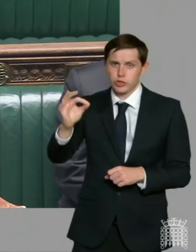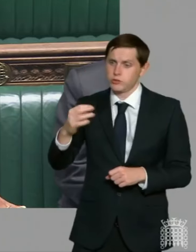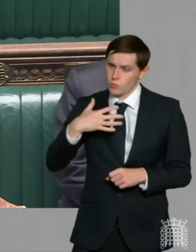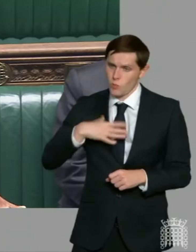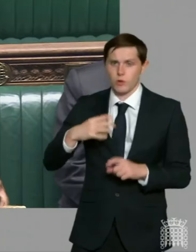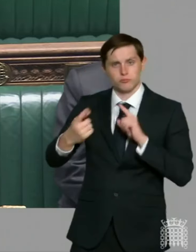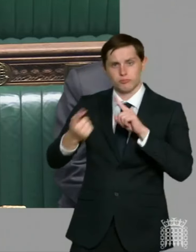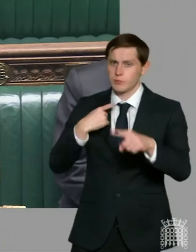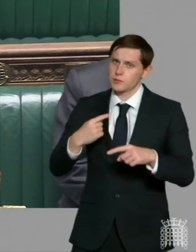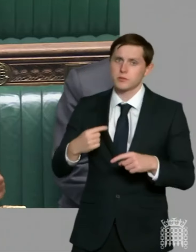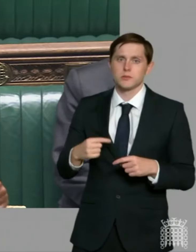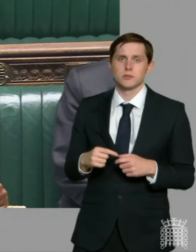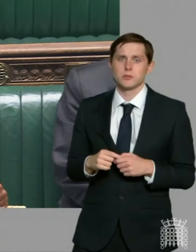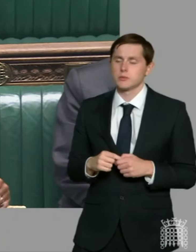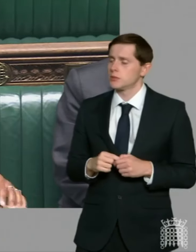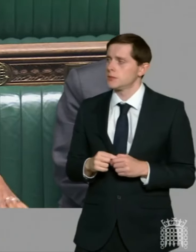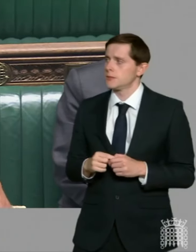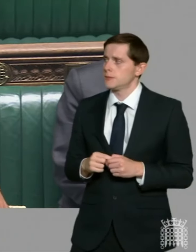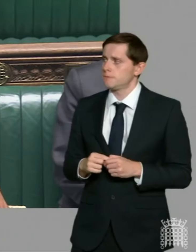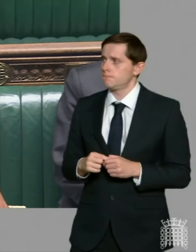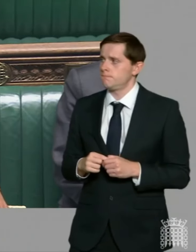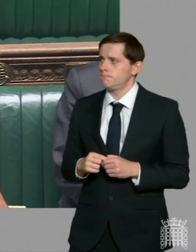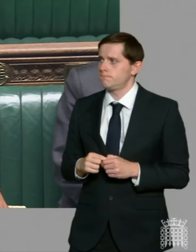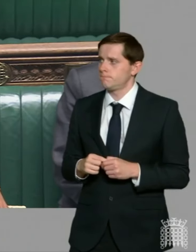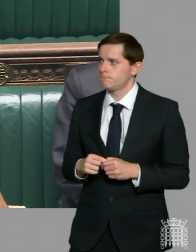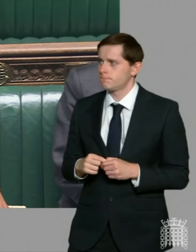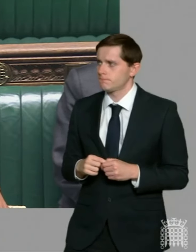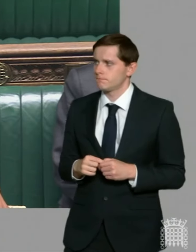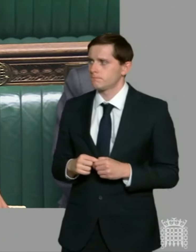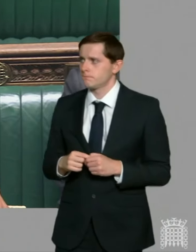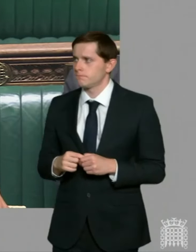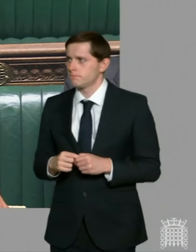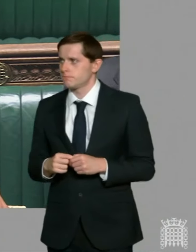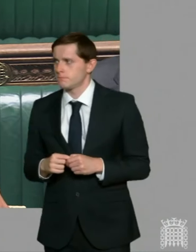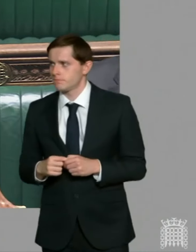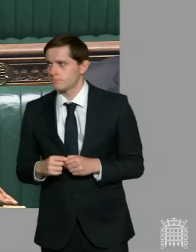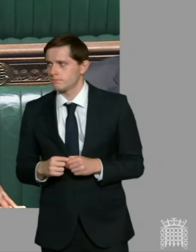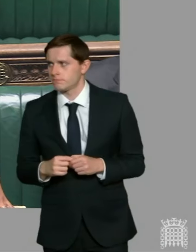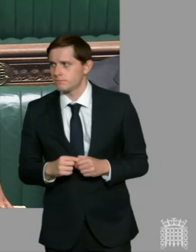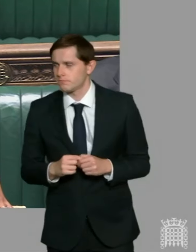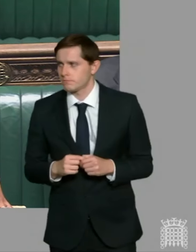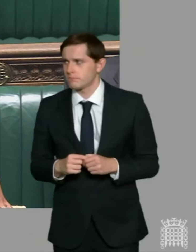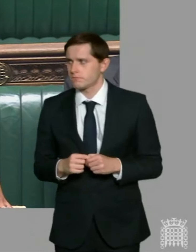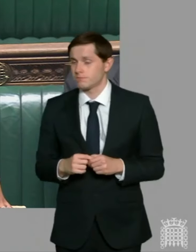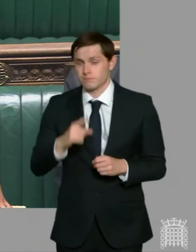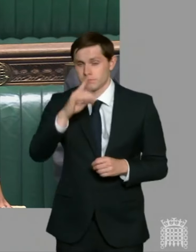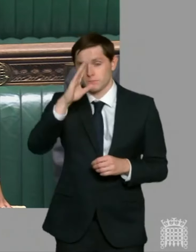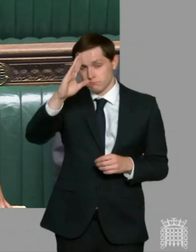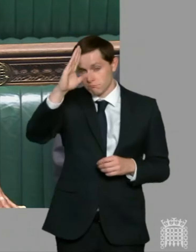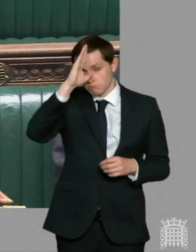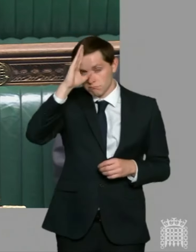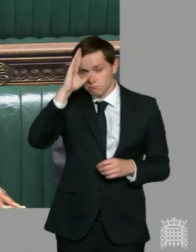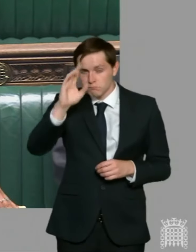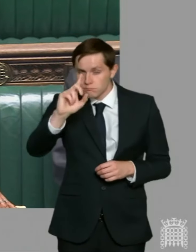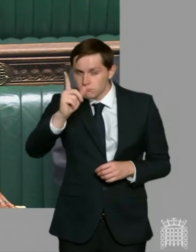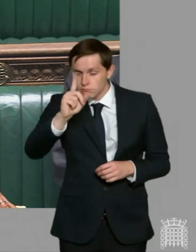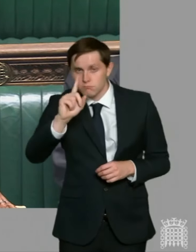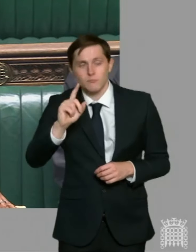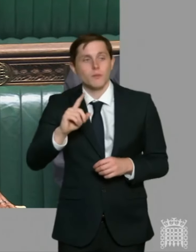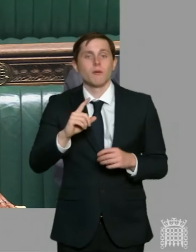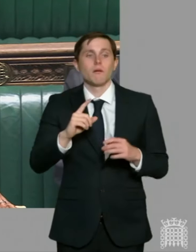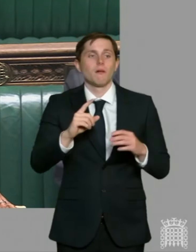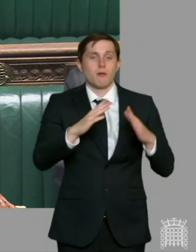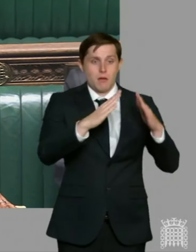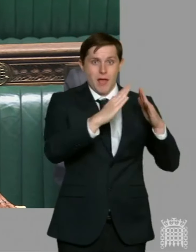worst of all worlds, not addressing basic economics of house building, centralising decision-making, and when you look at all